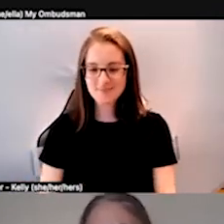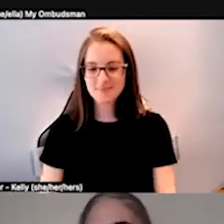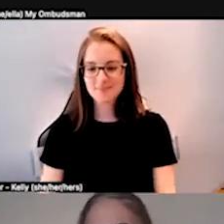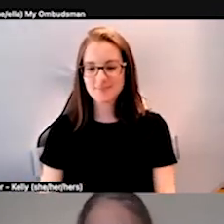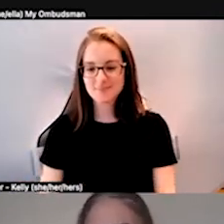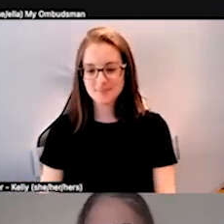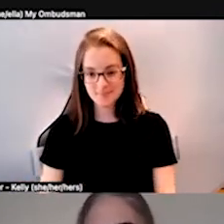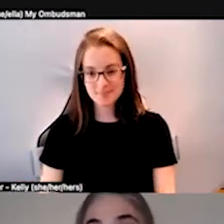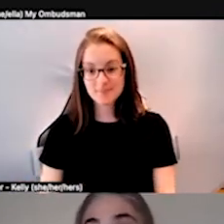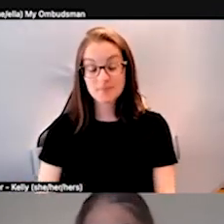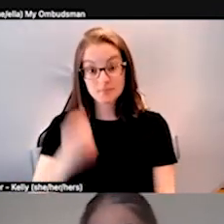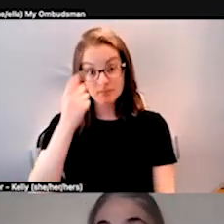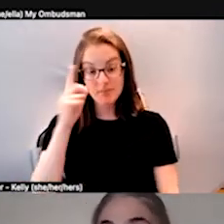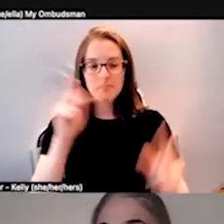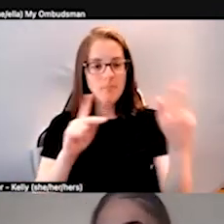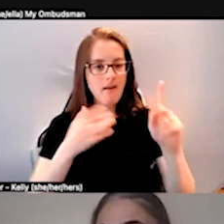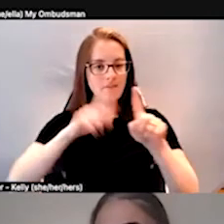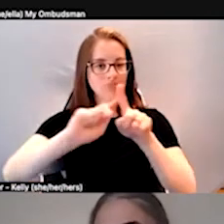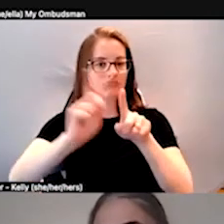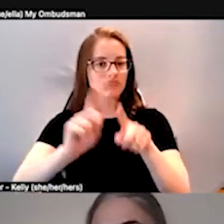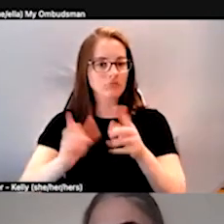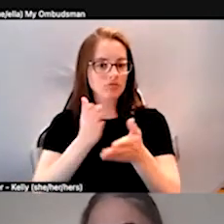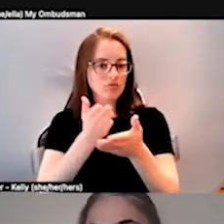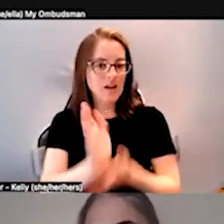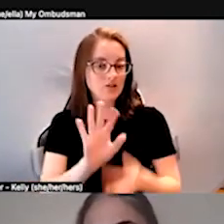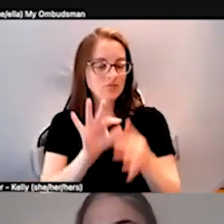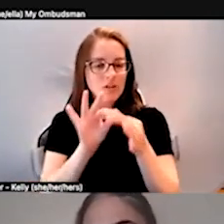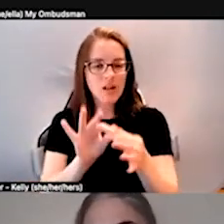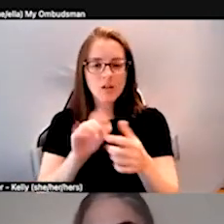different rights related to accessing gender